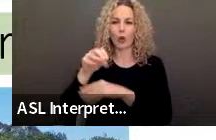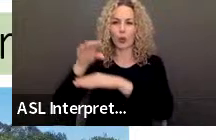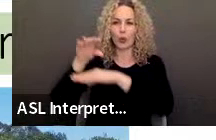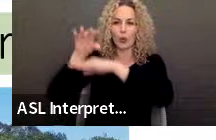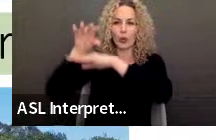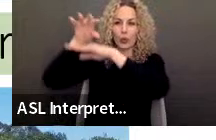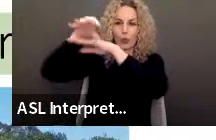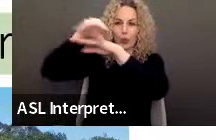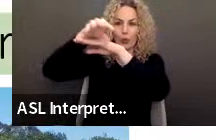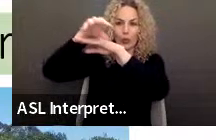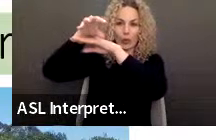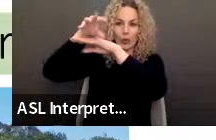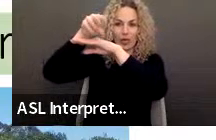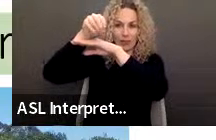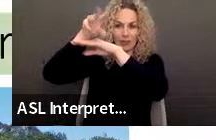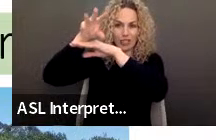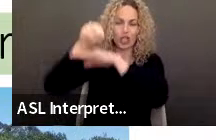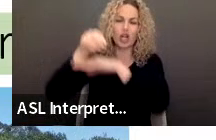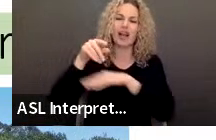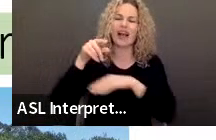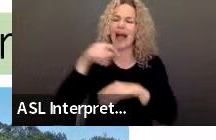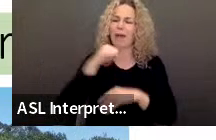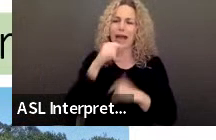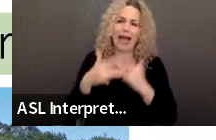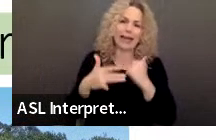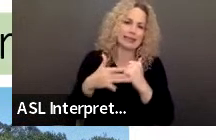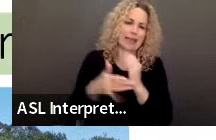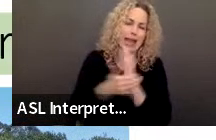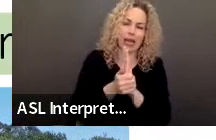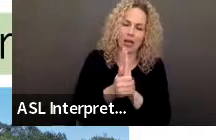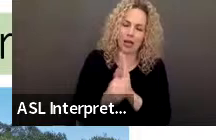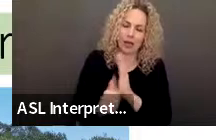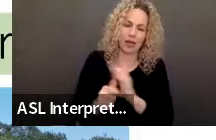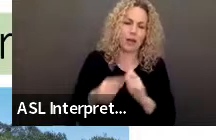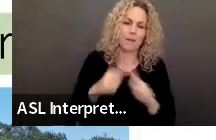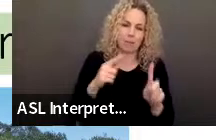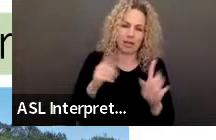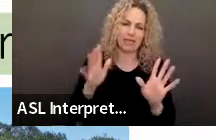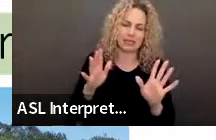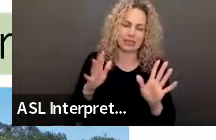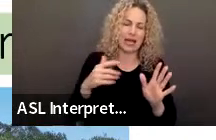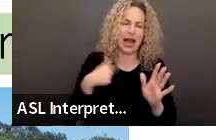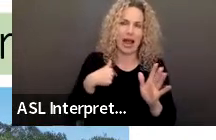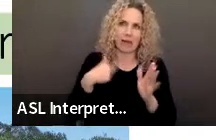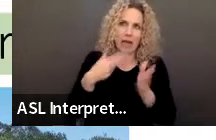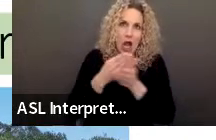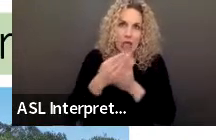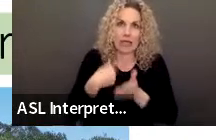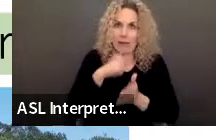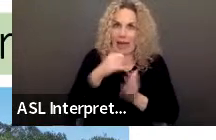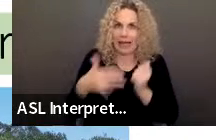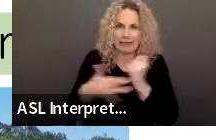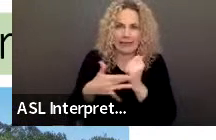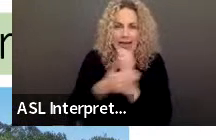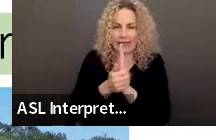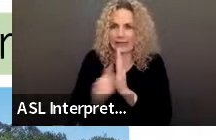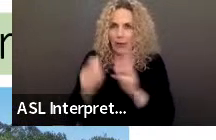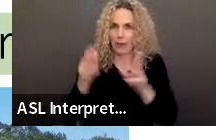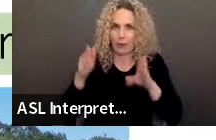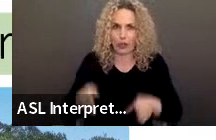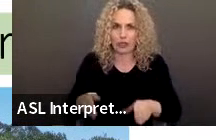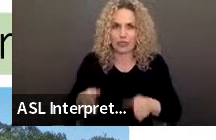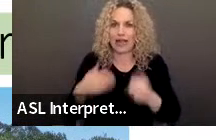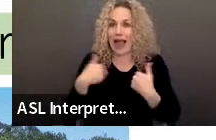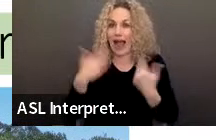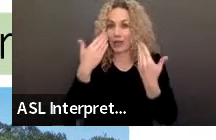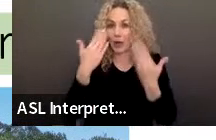camera. I'm not very tech savvy, and so this is not a conference to admit that, but I think it's better to be transparent and tell you that I have no idea how to